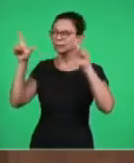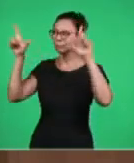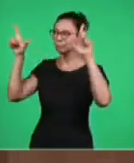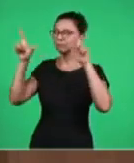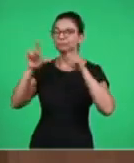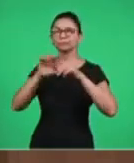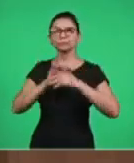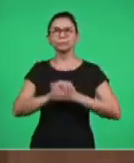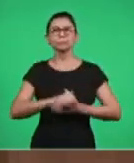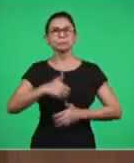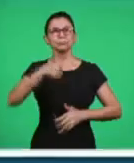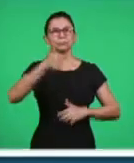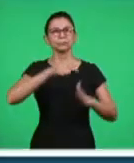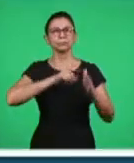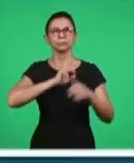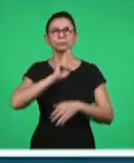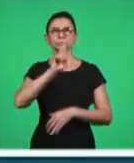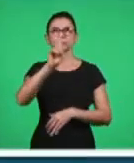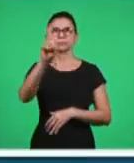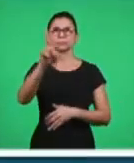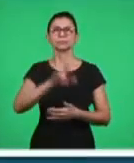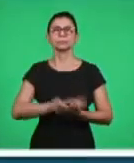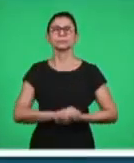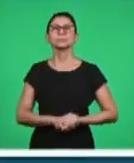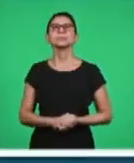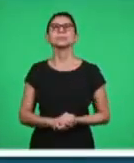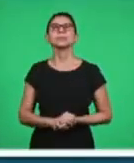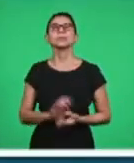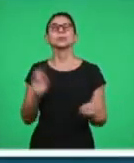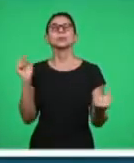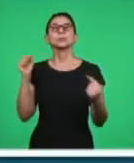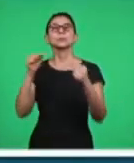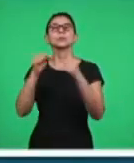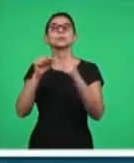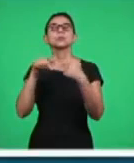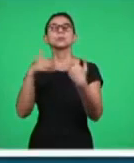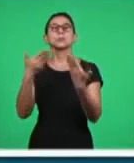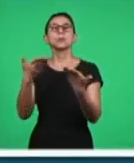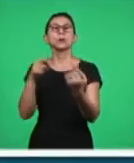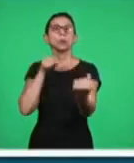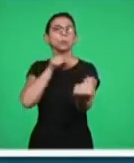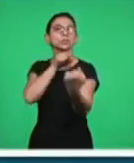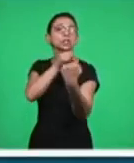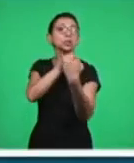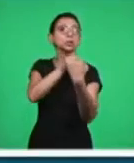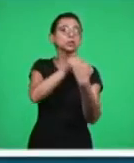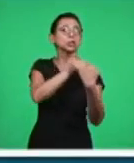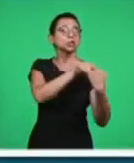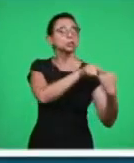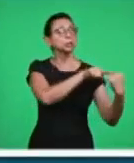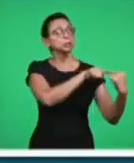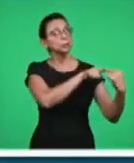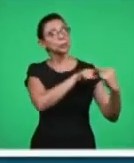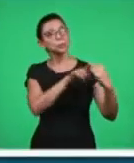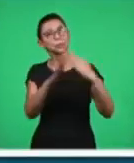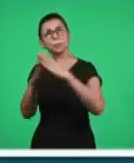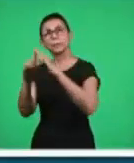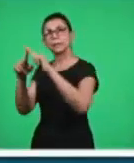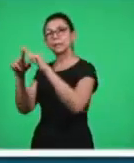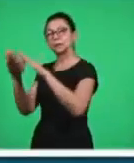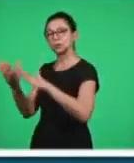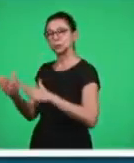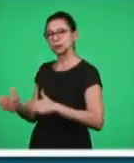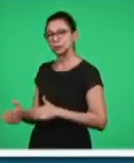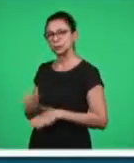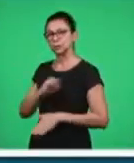the picture, the first answer is here. On first objective was to tell the church, direct the message